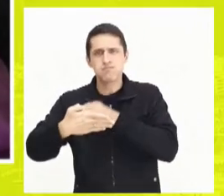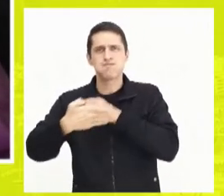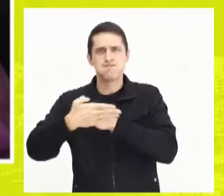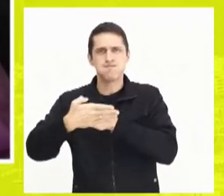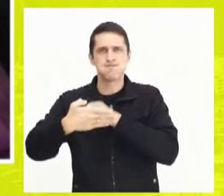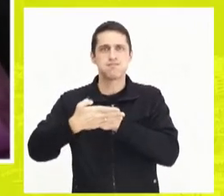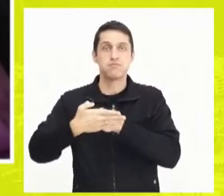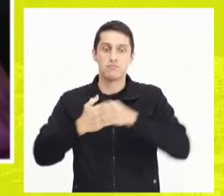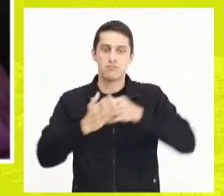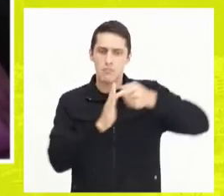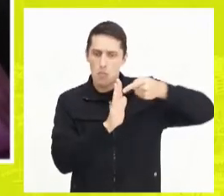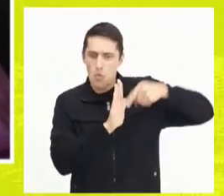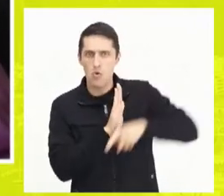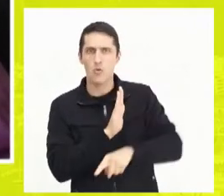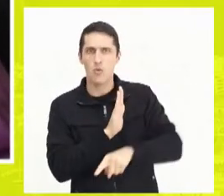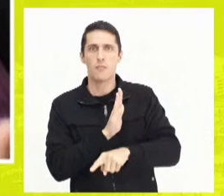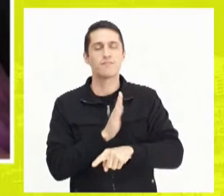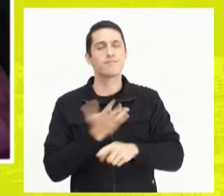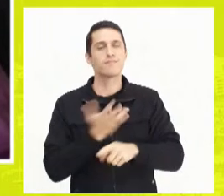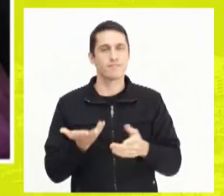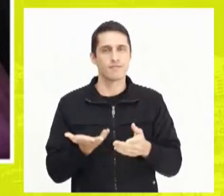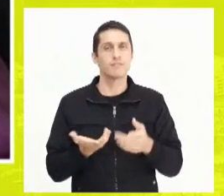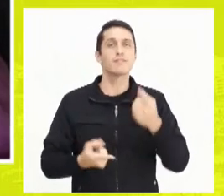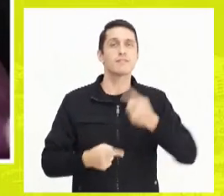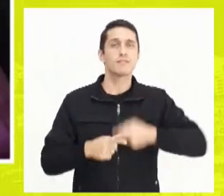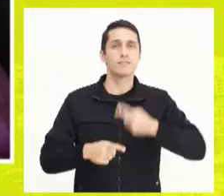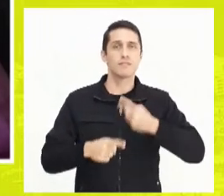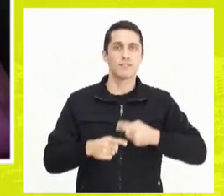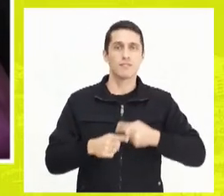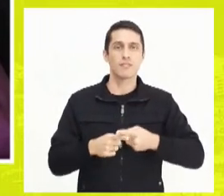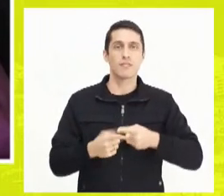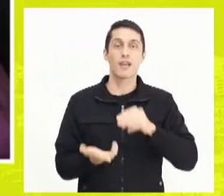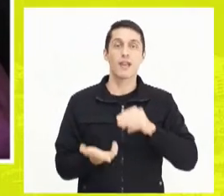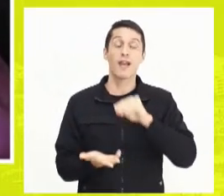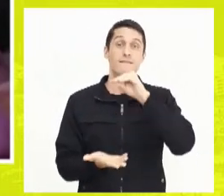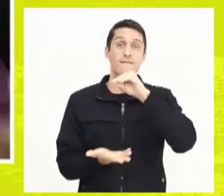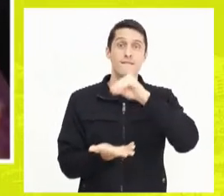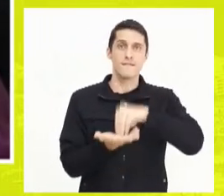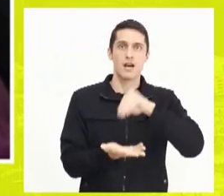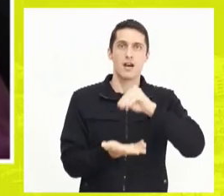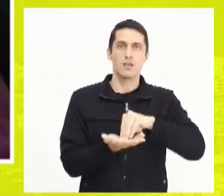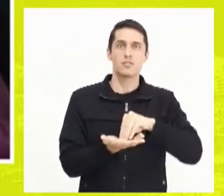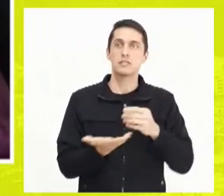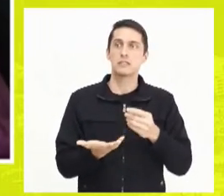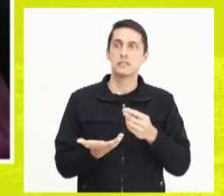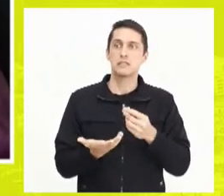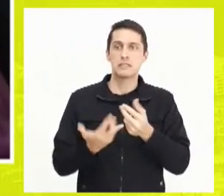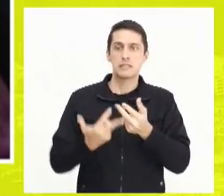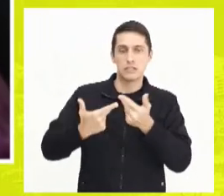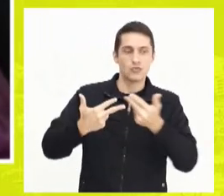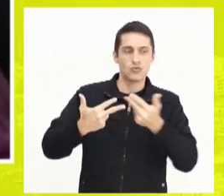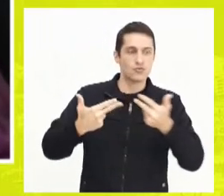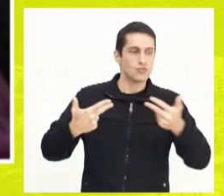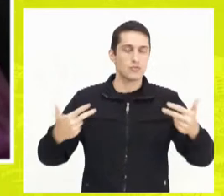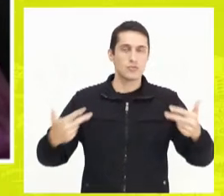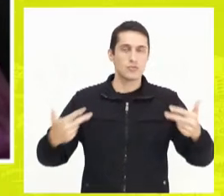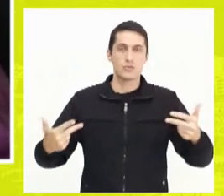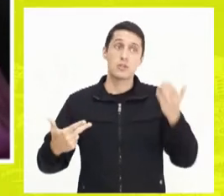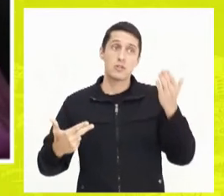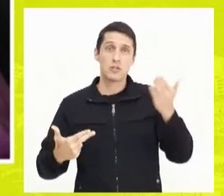school lacks resources to even promote that